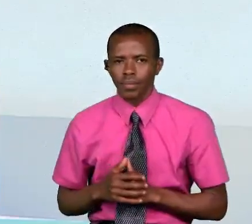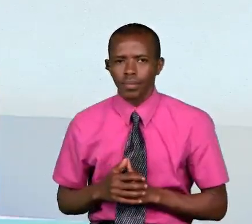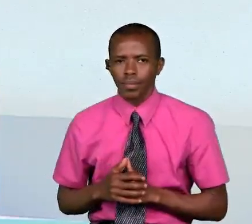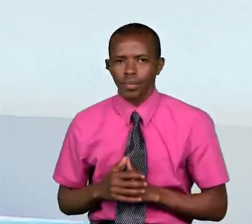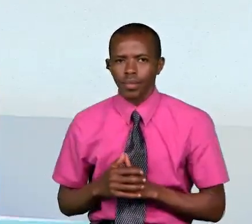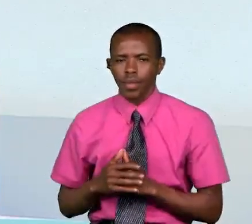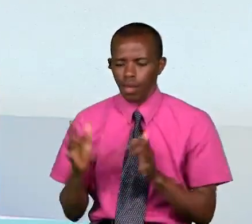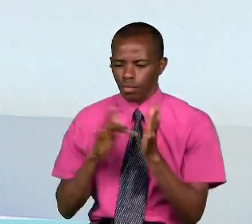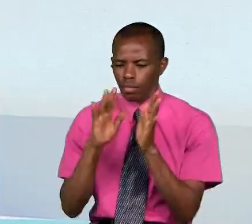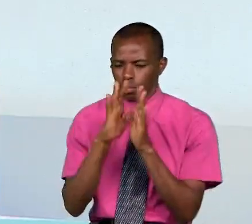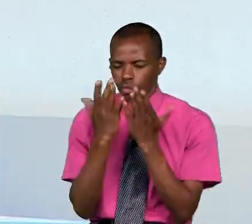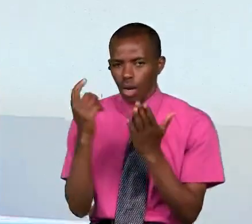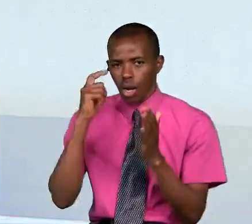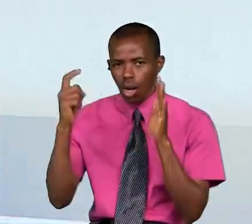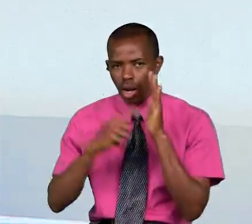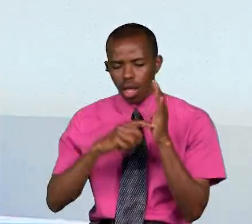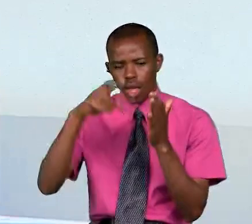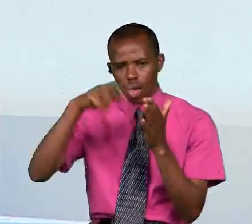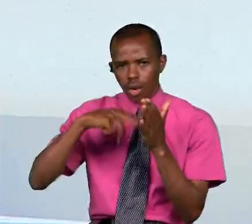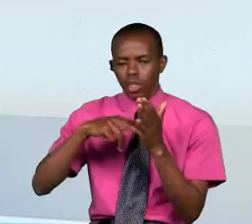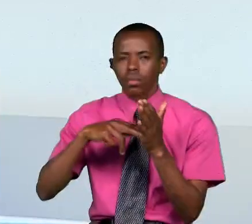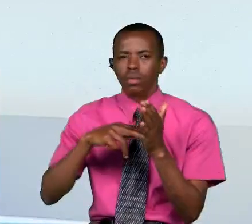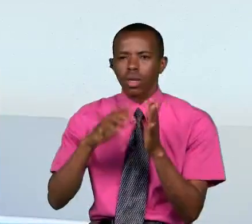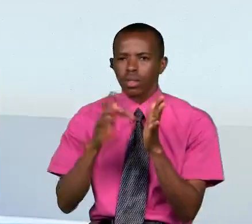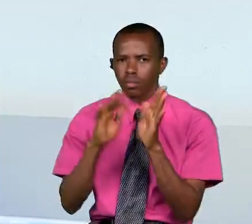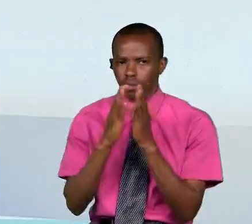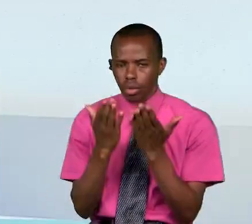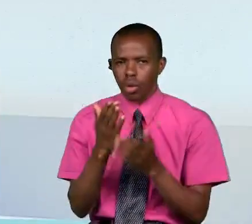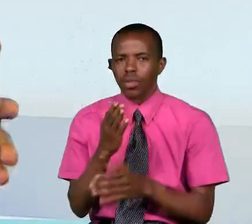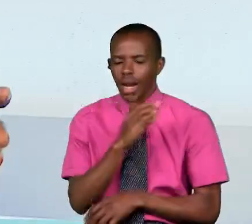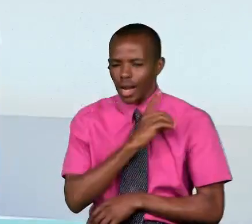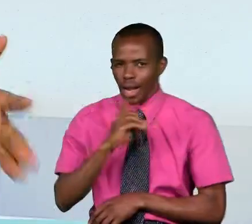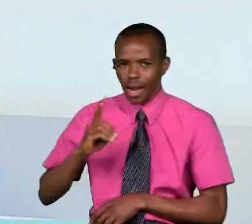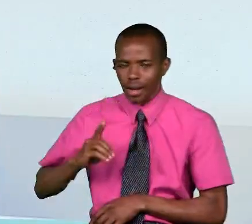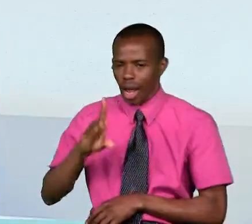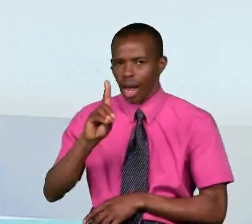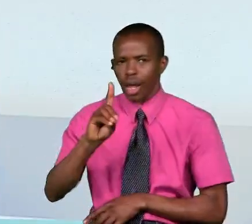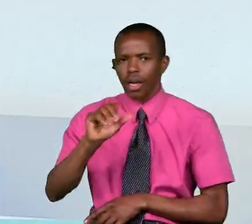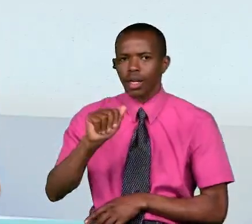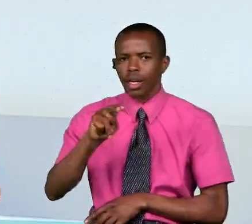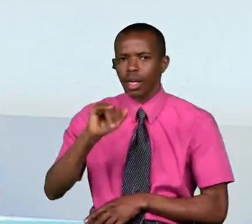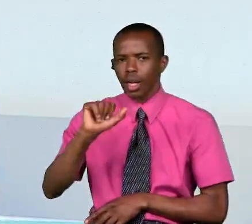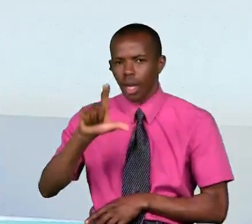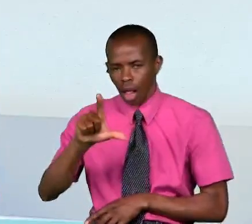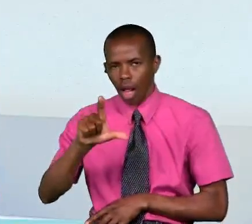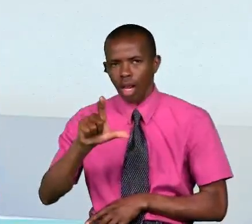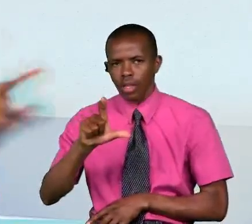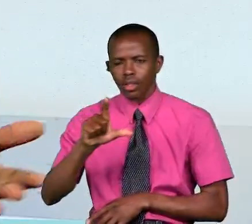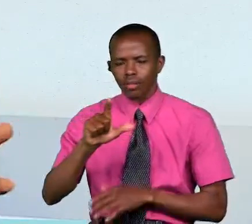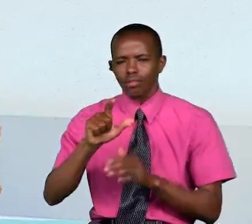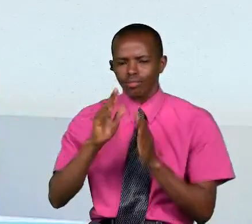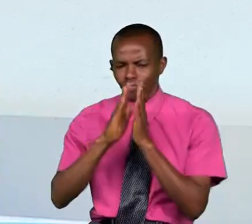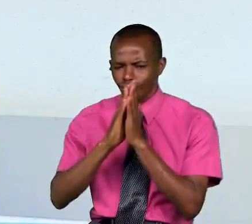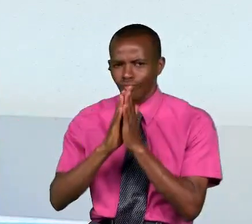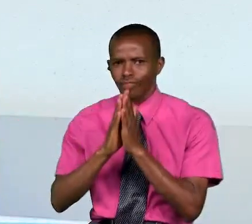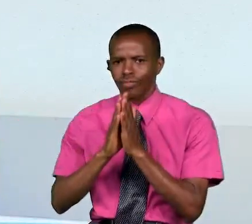The Bible recognizes, you know, when you go to the book of Daniel, those who read the Bible, chapter 9, Daniel is praying for about 21 days, and no answer